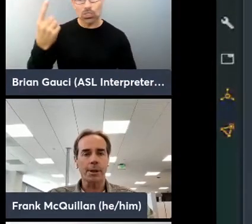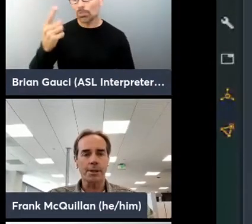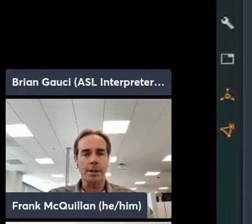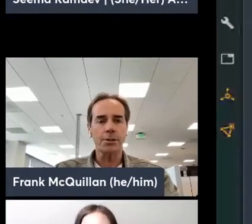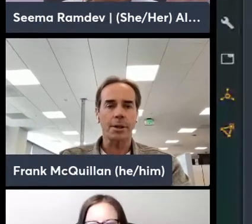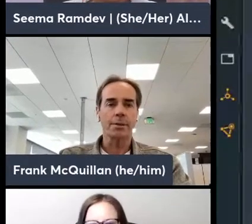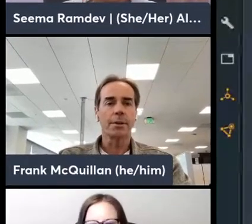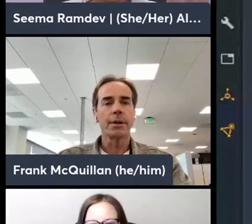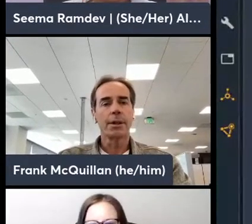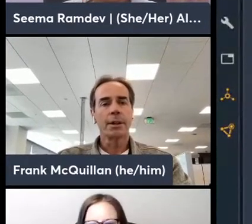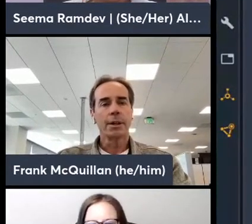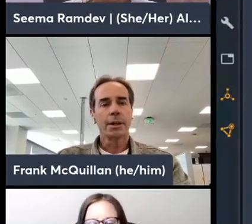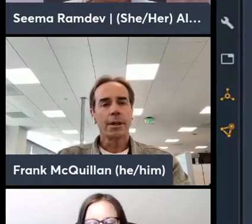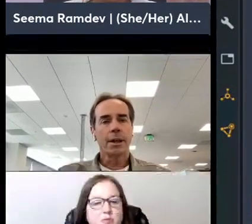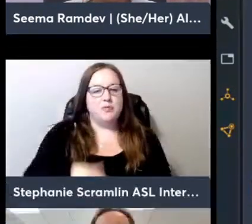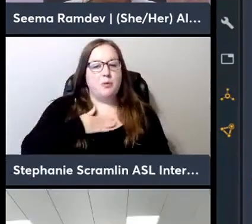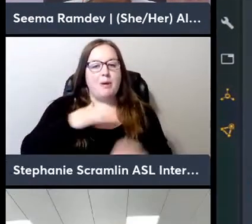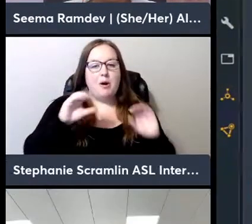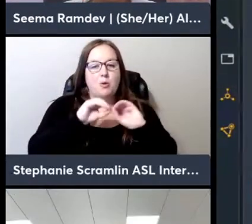to my organization.